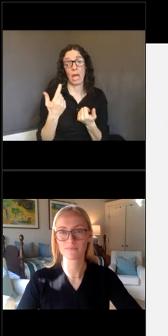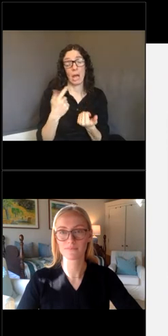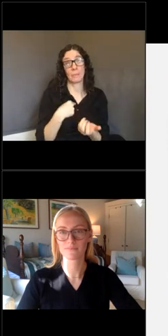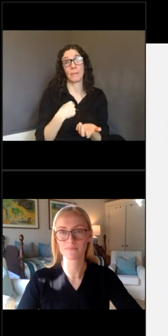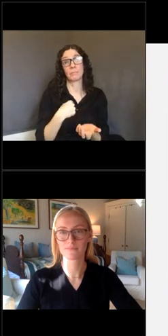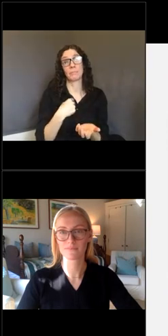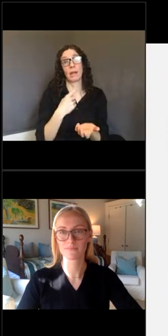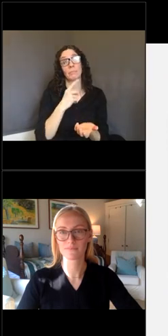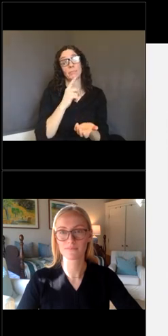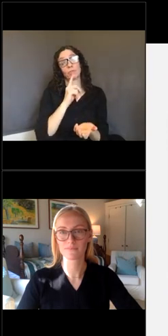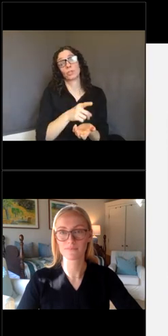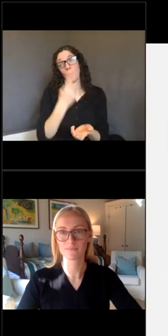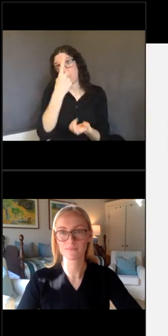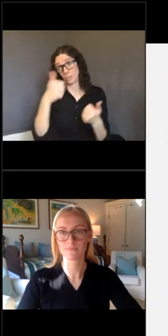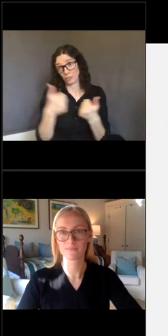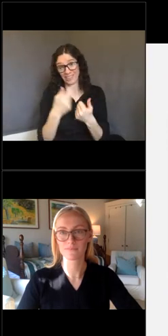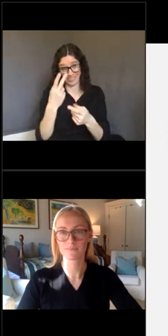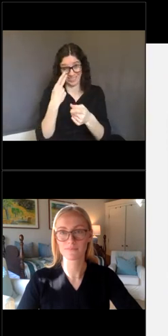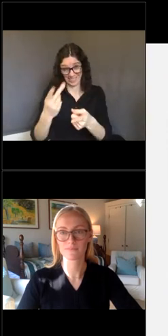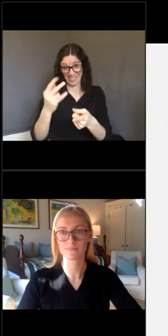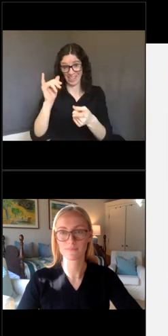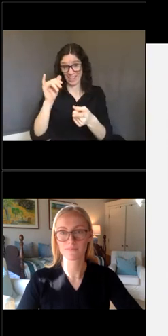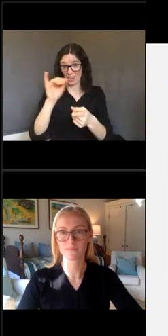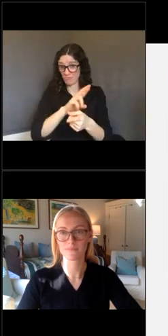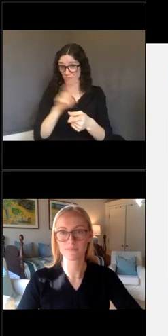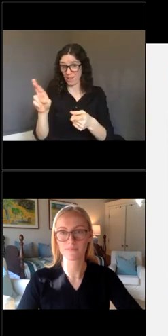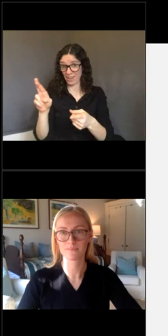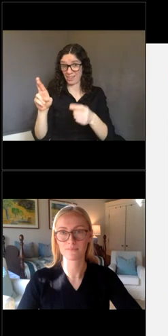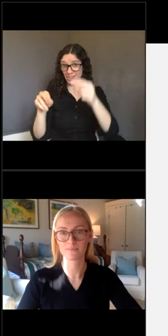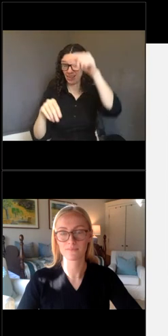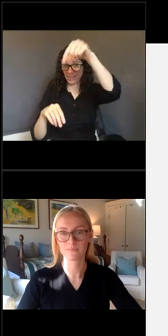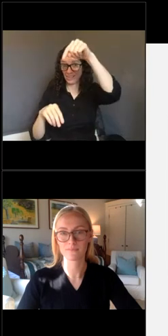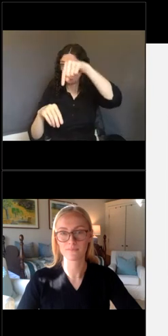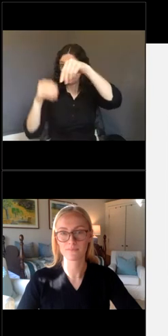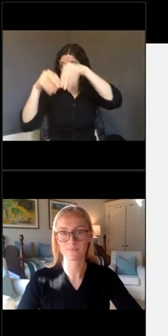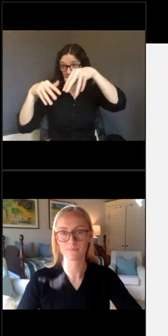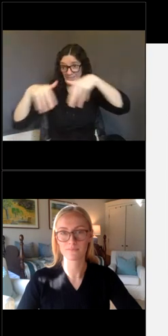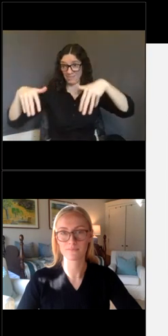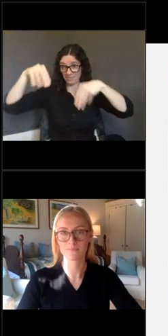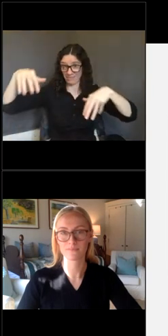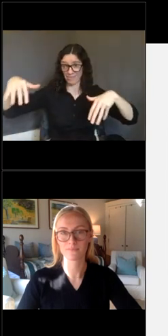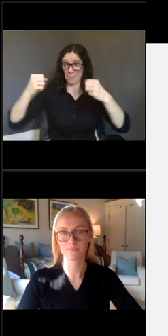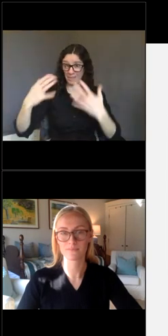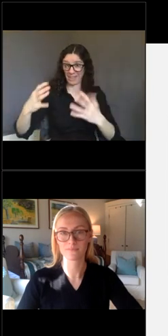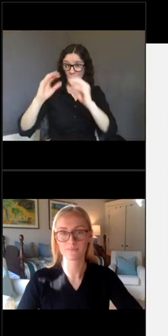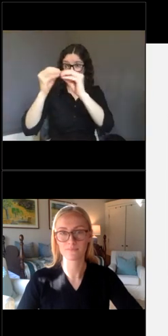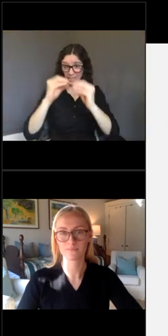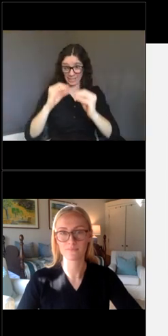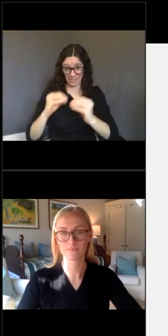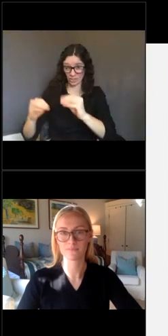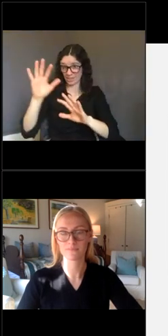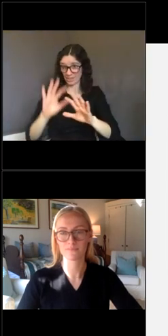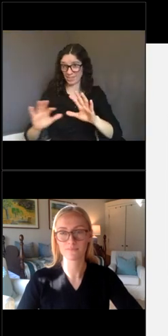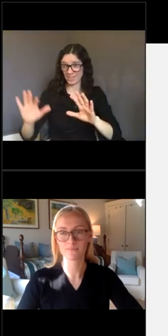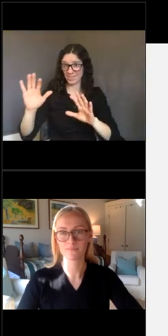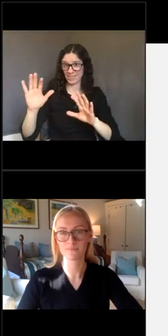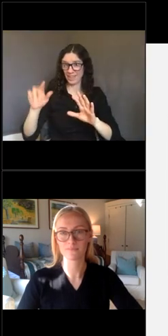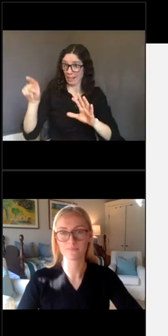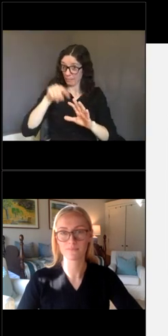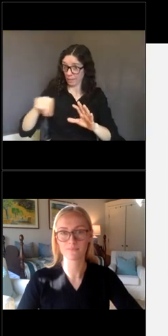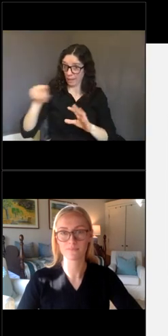organizations that you see on the right hand side that deal with the sea